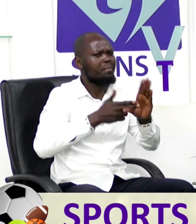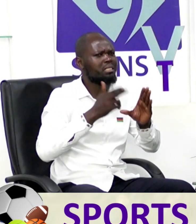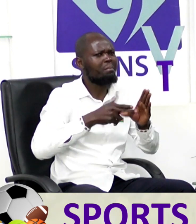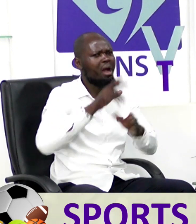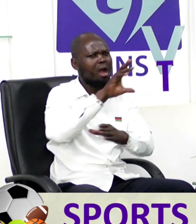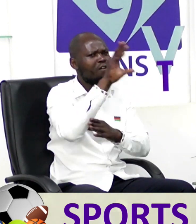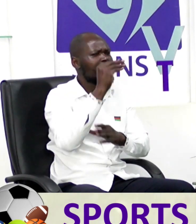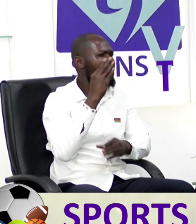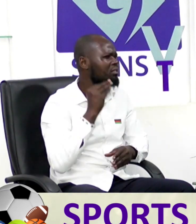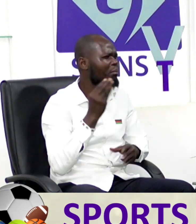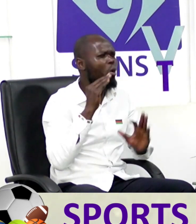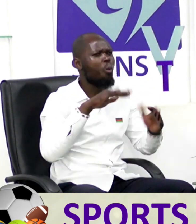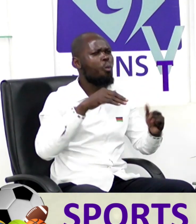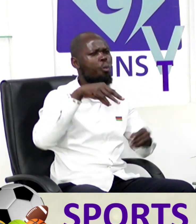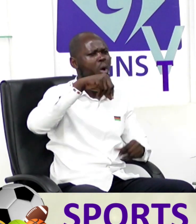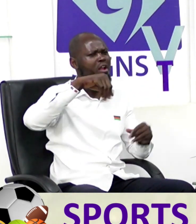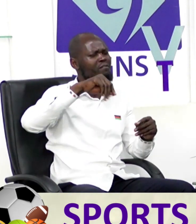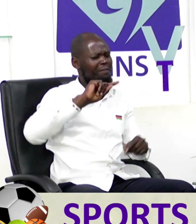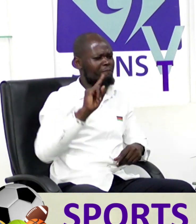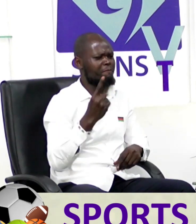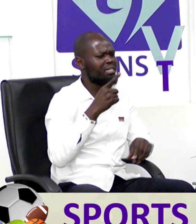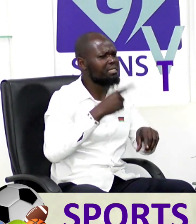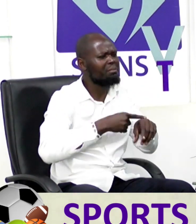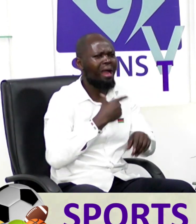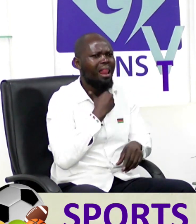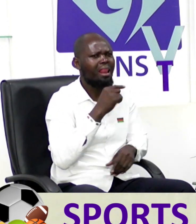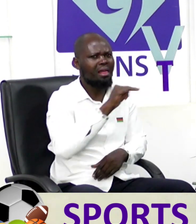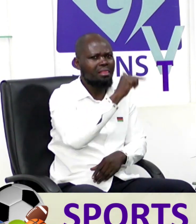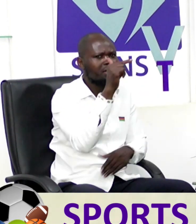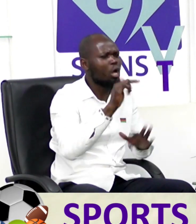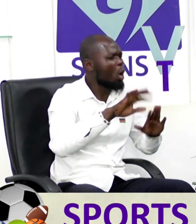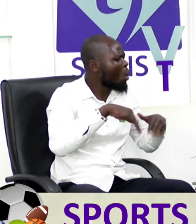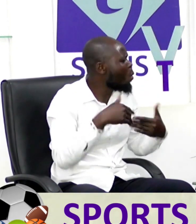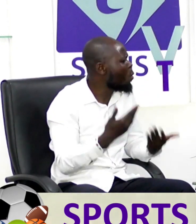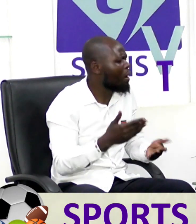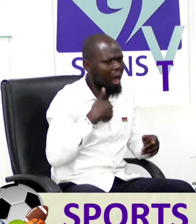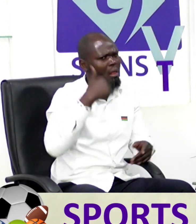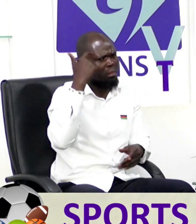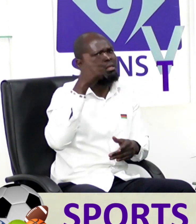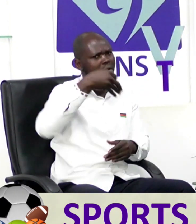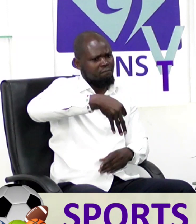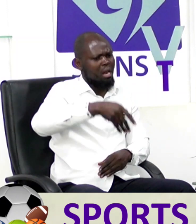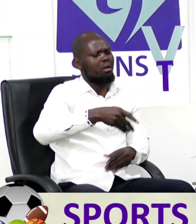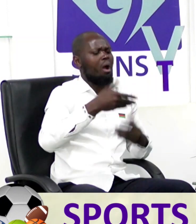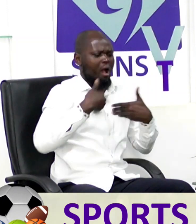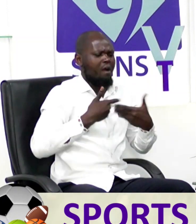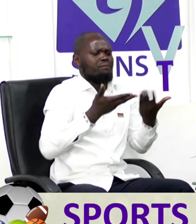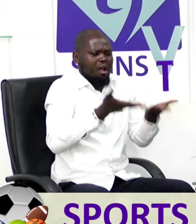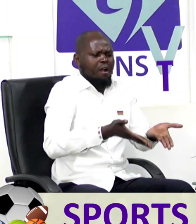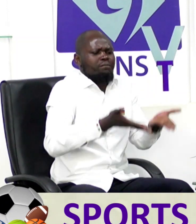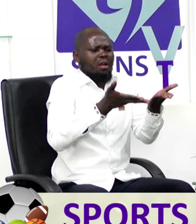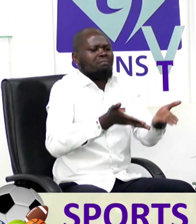question for Namibia, they have been there in the Afcon with